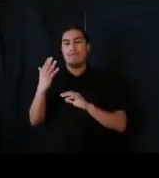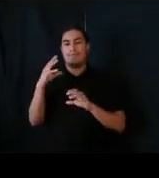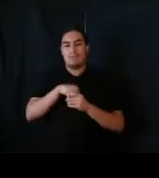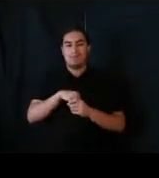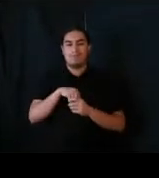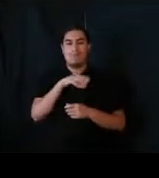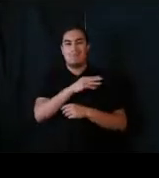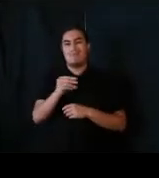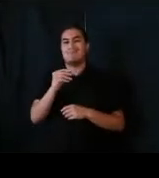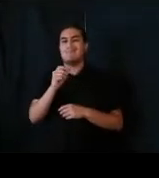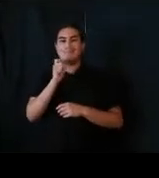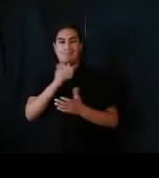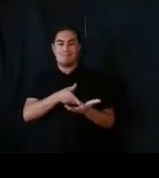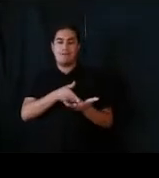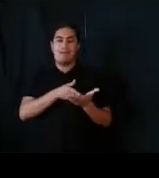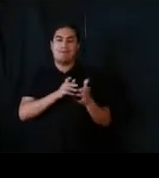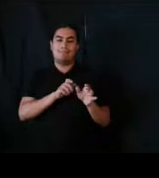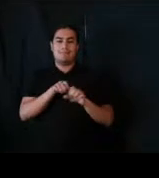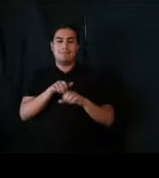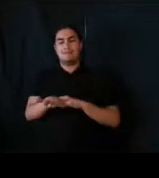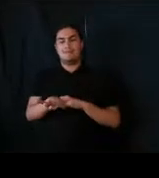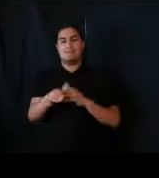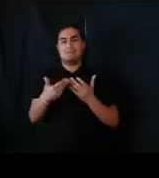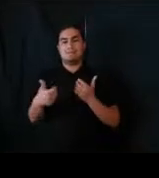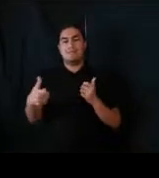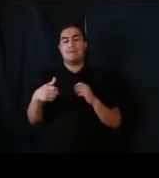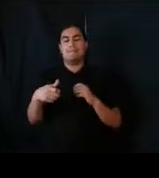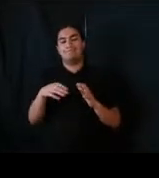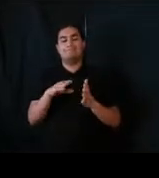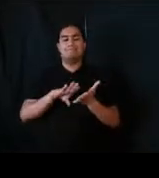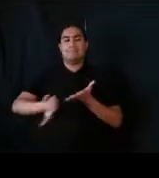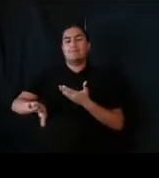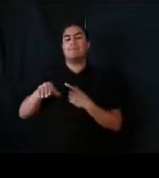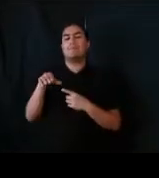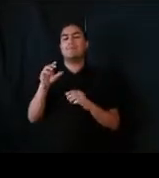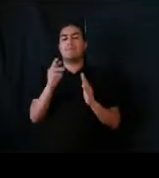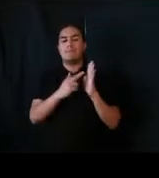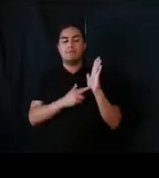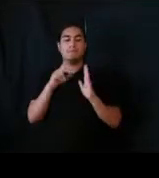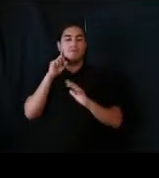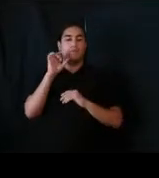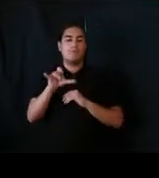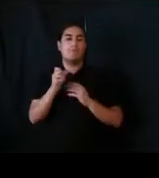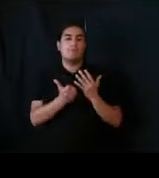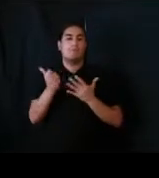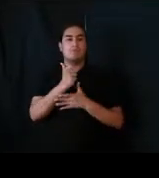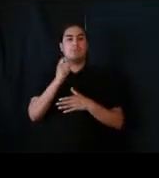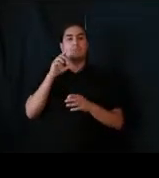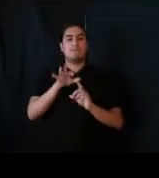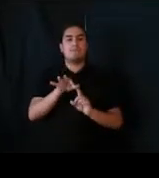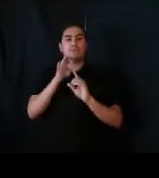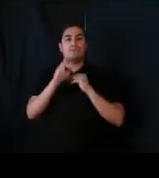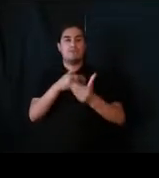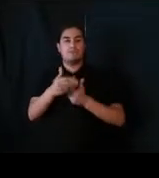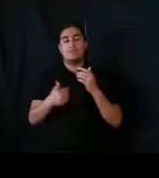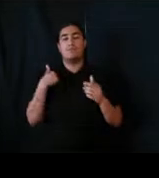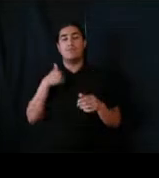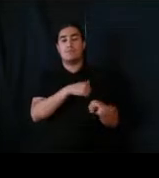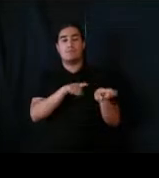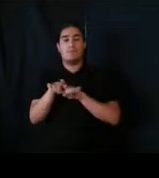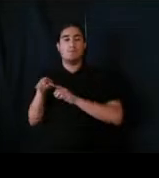guidance resources and best practices to consider equity throughout the project nomination and selection process we have